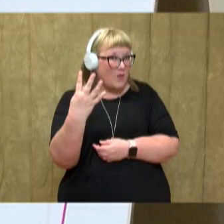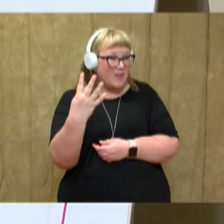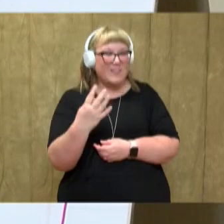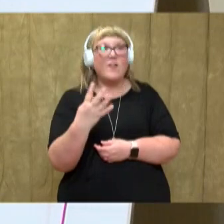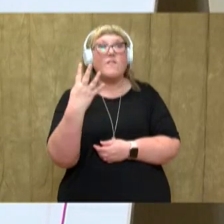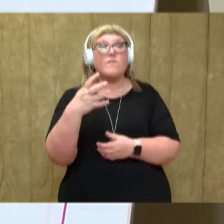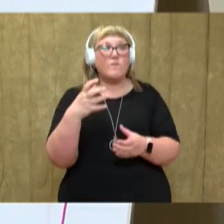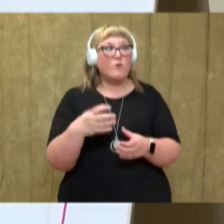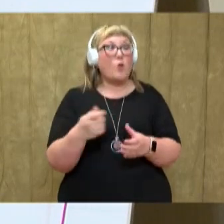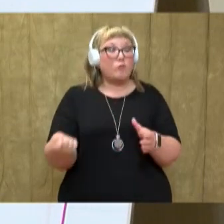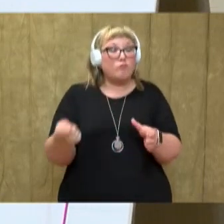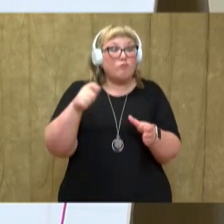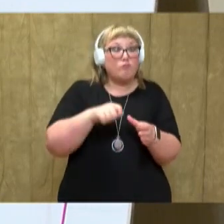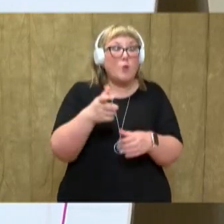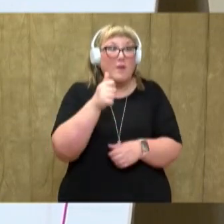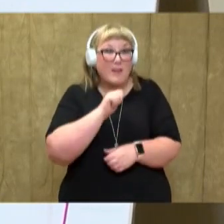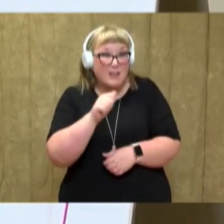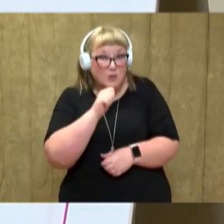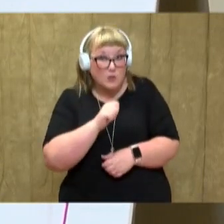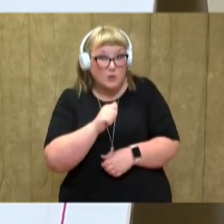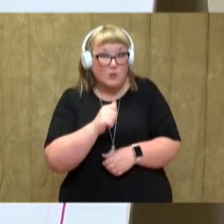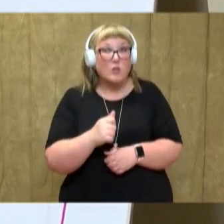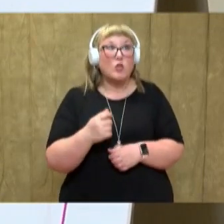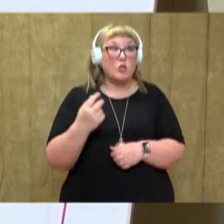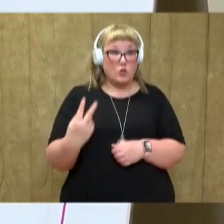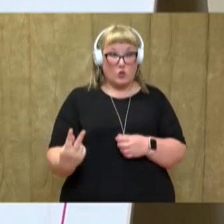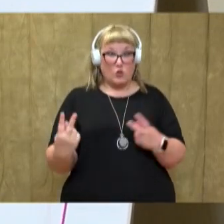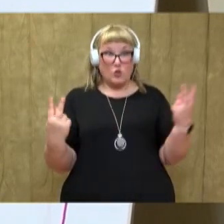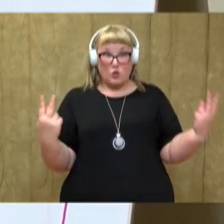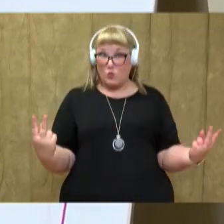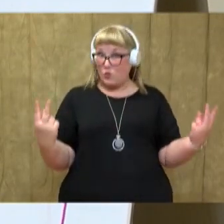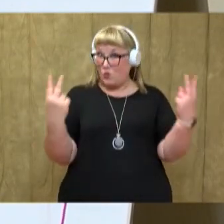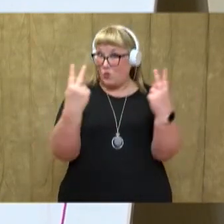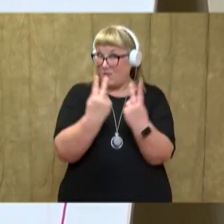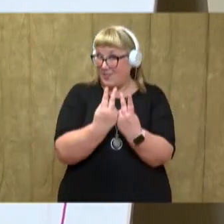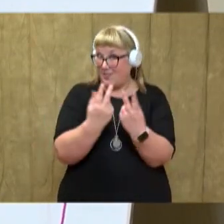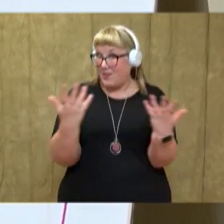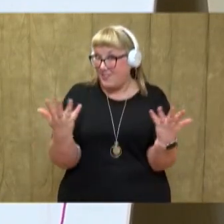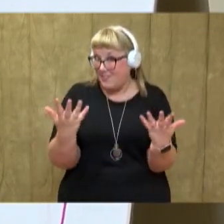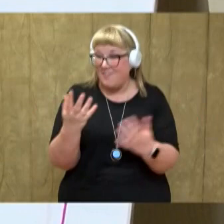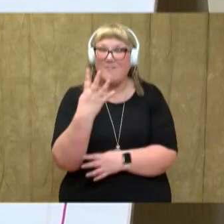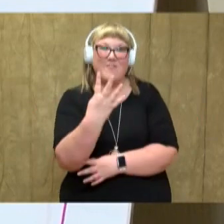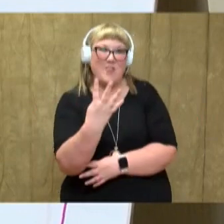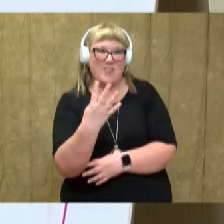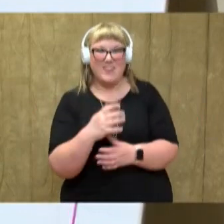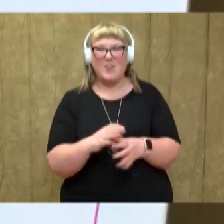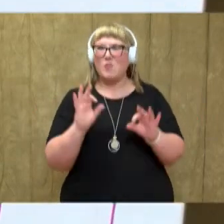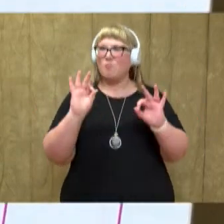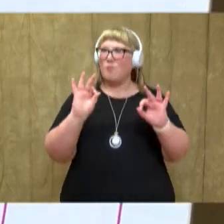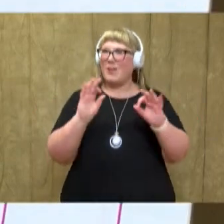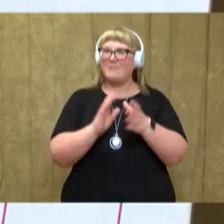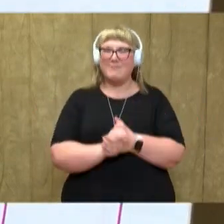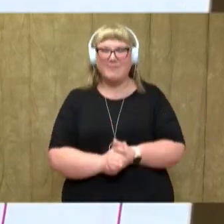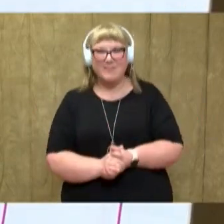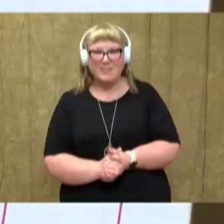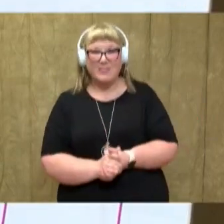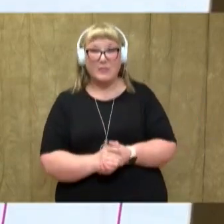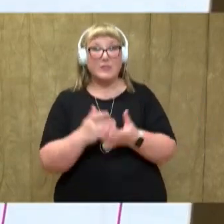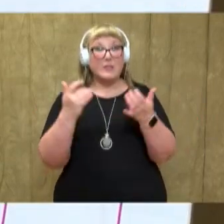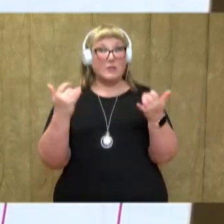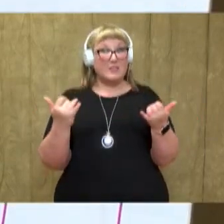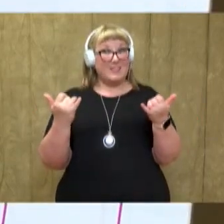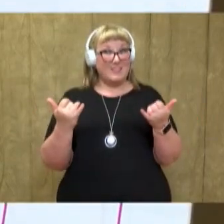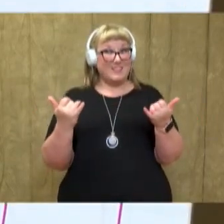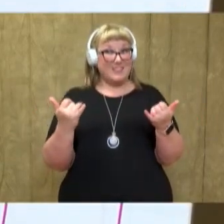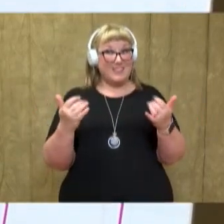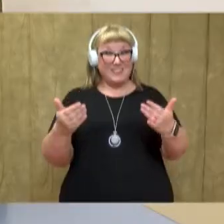4 scoops of ice cream. 2 plus 2 equals 4. Good job. Now,